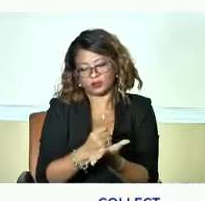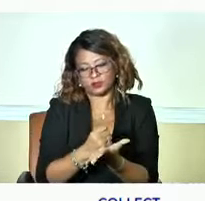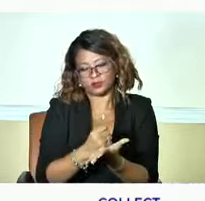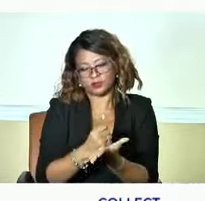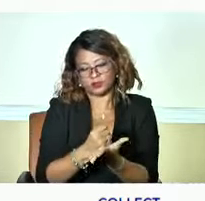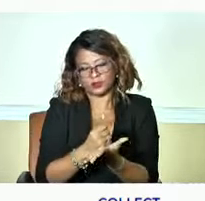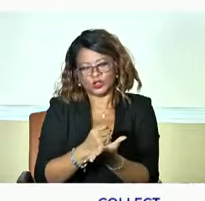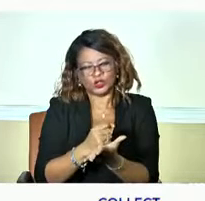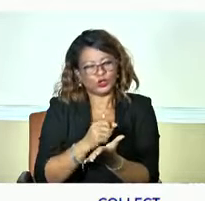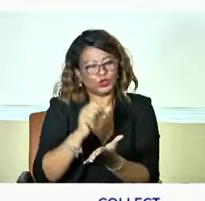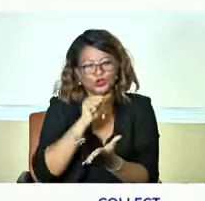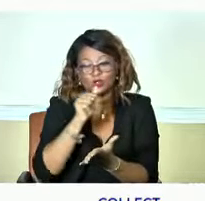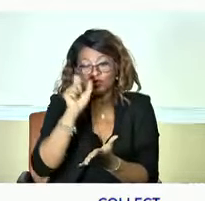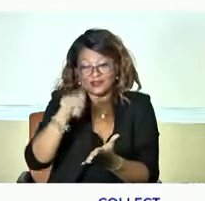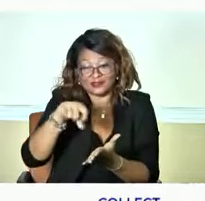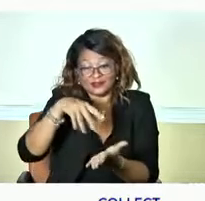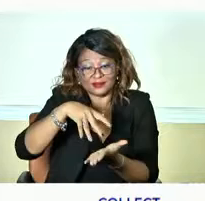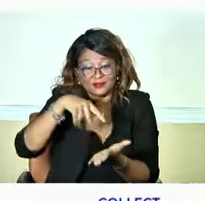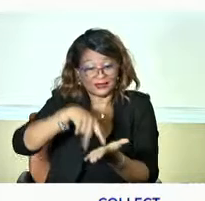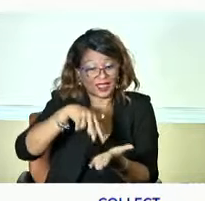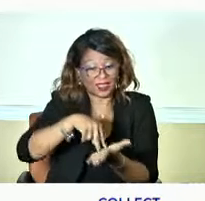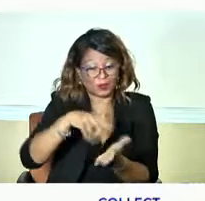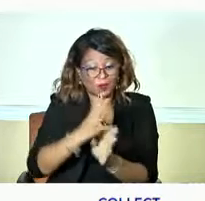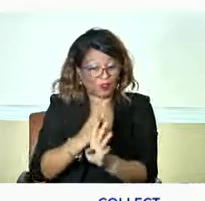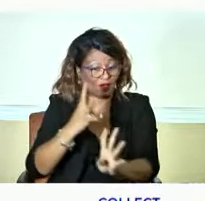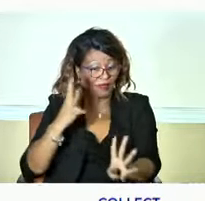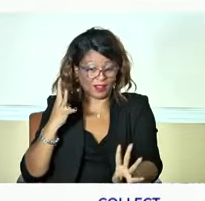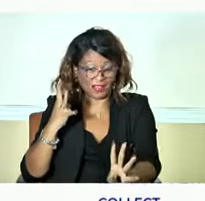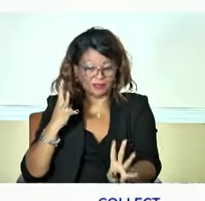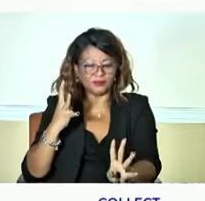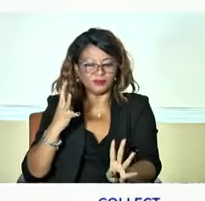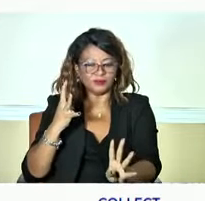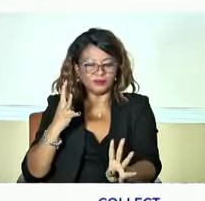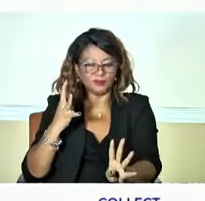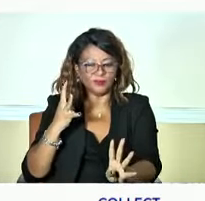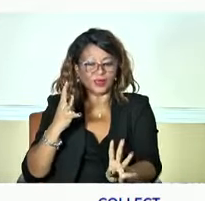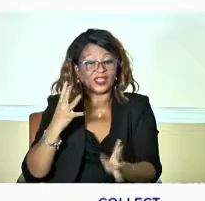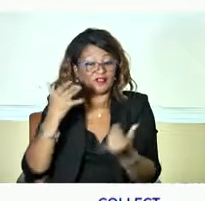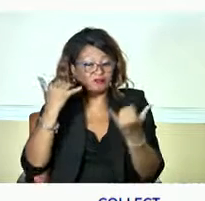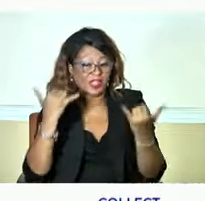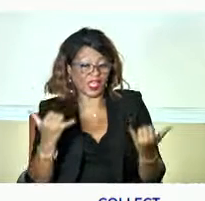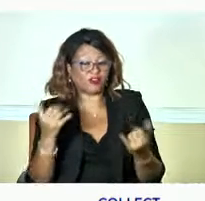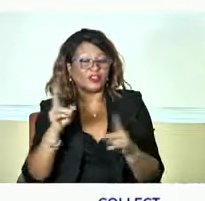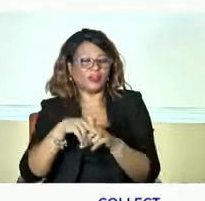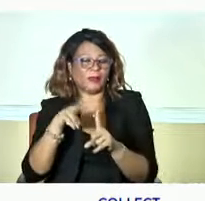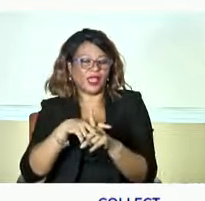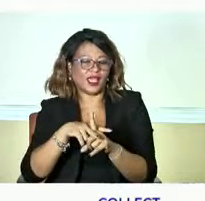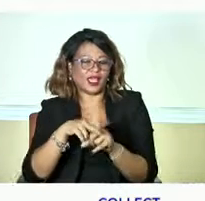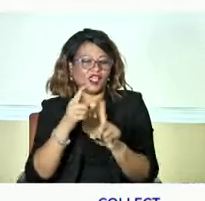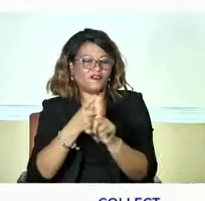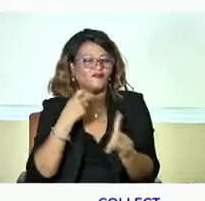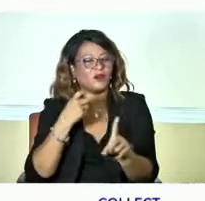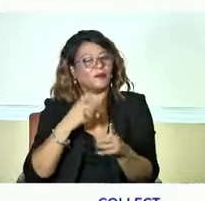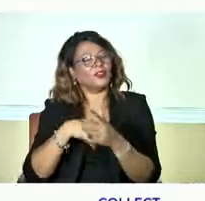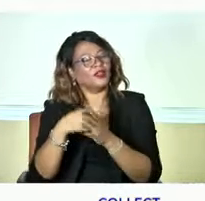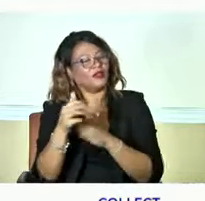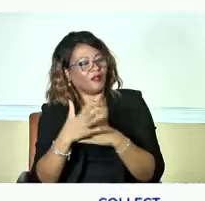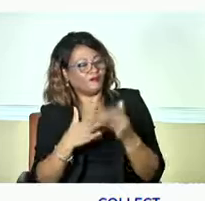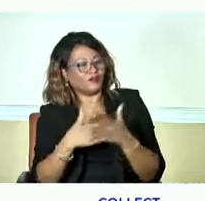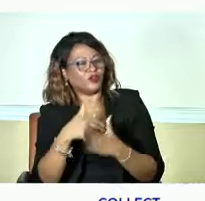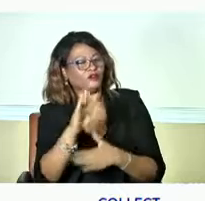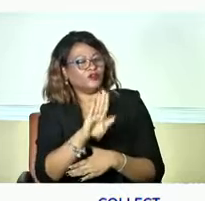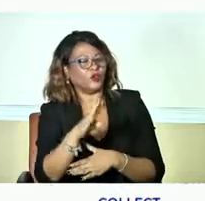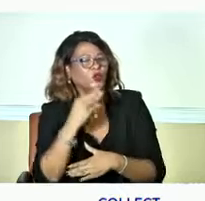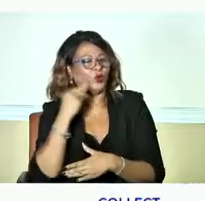You no longer have to stand up on long lines and can now apply from the comfort of your